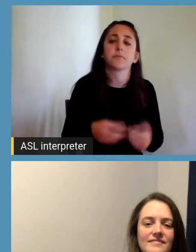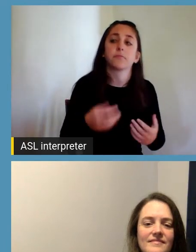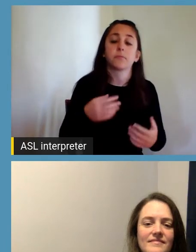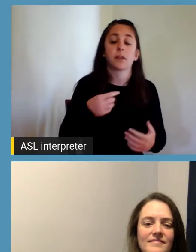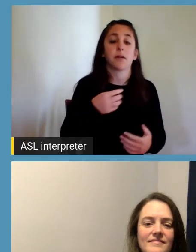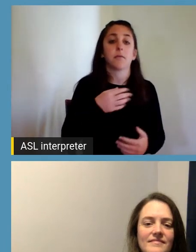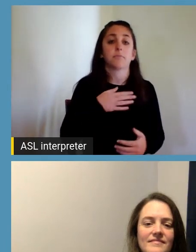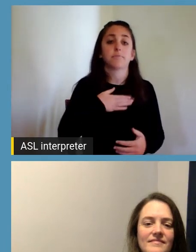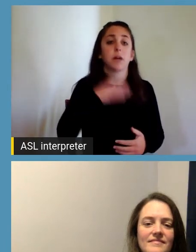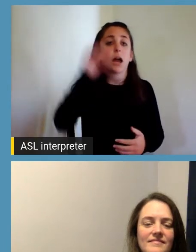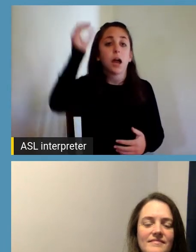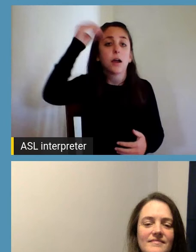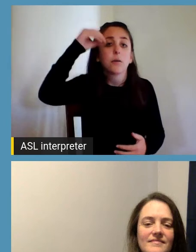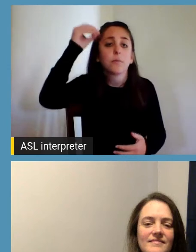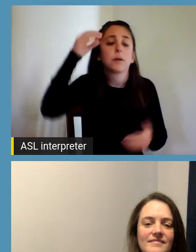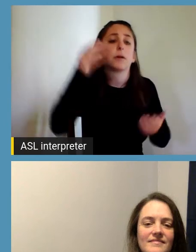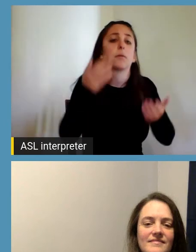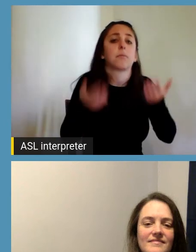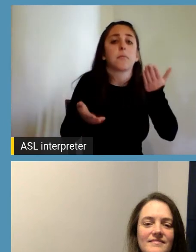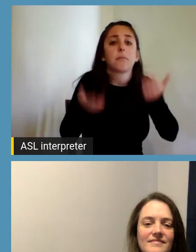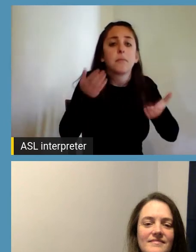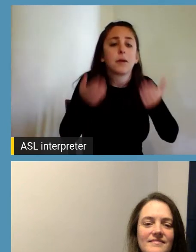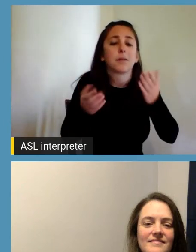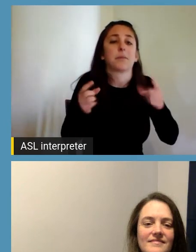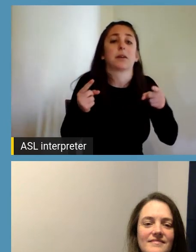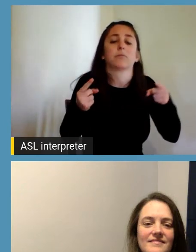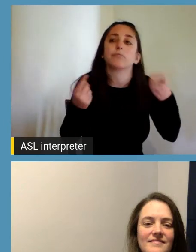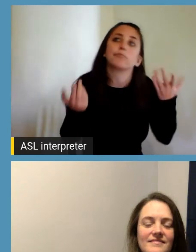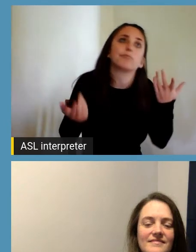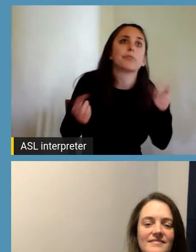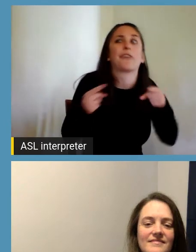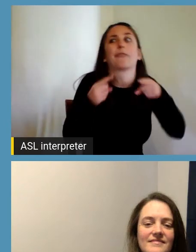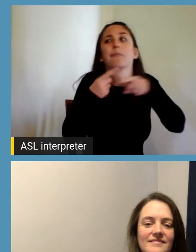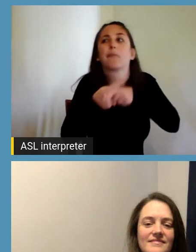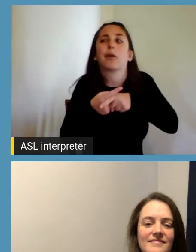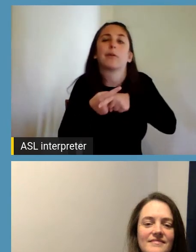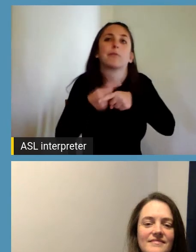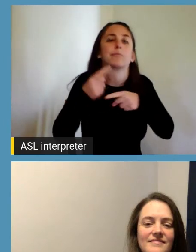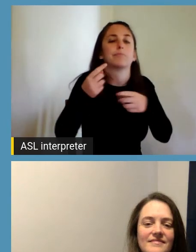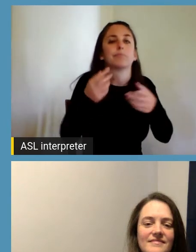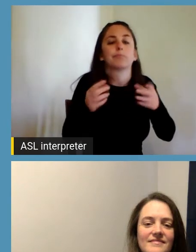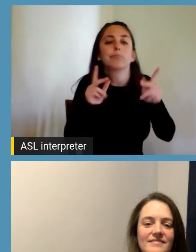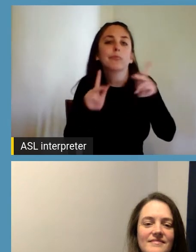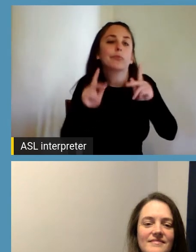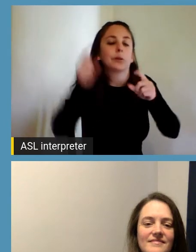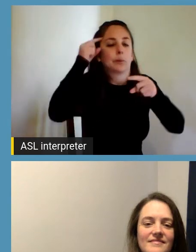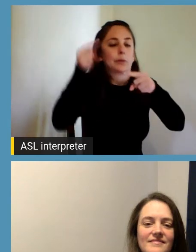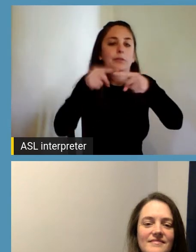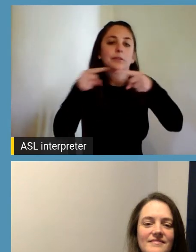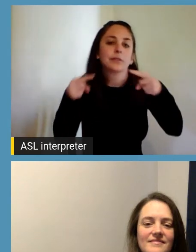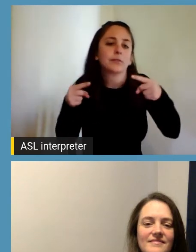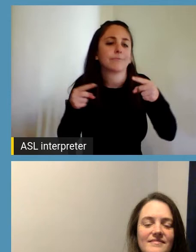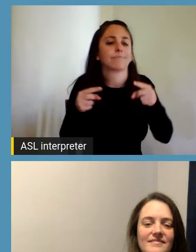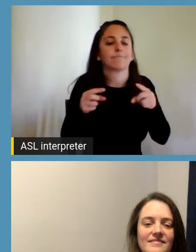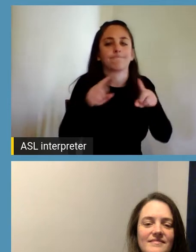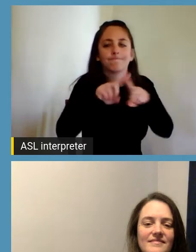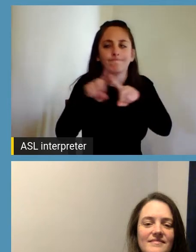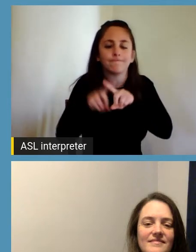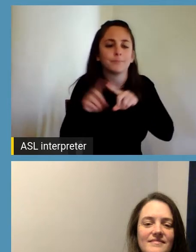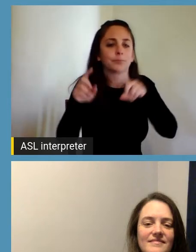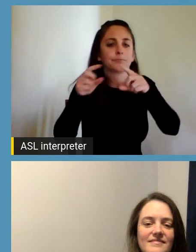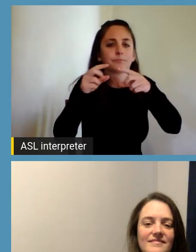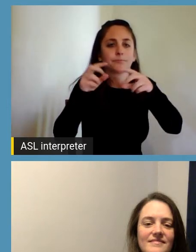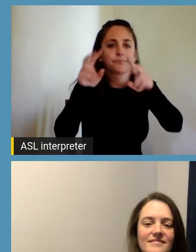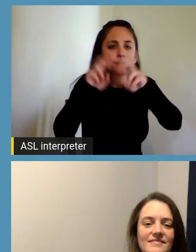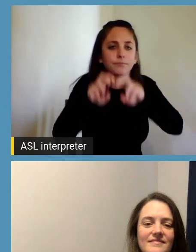at some points, yeah, there might be conflict and there might be different assessments of what it means. Maybe find